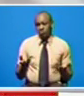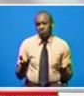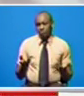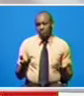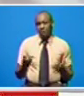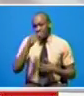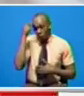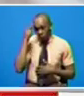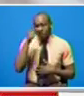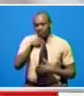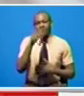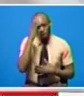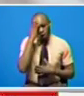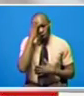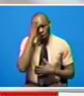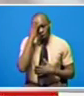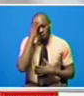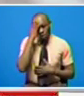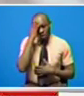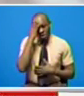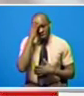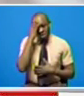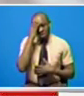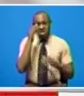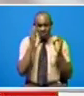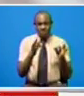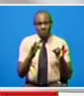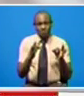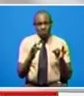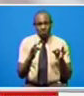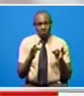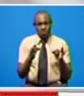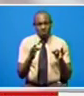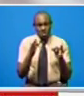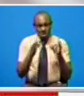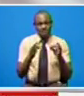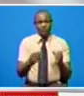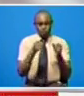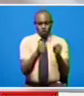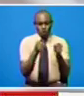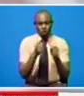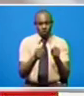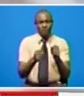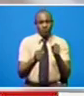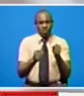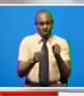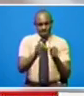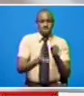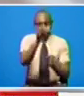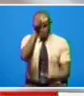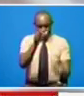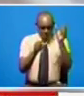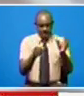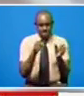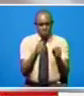just because they know that if they can shake the strong pillars, maybe the